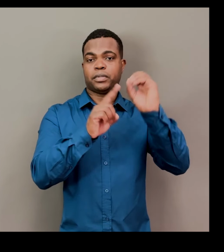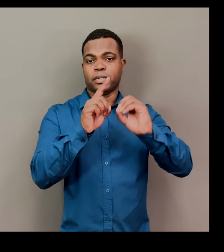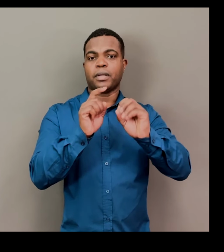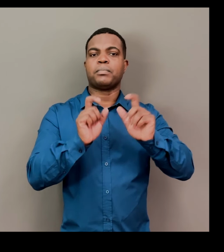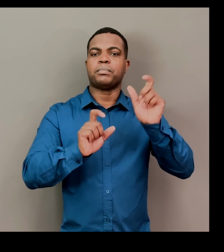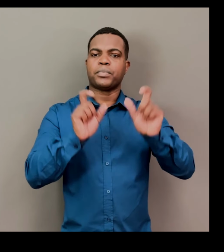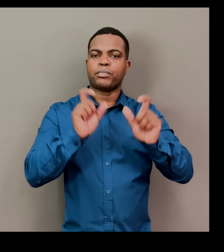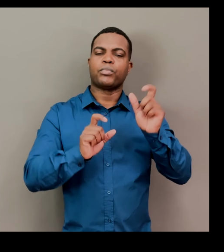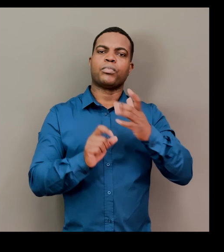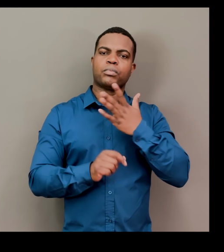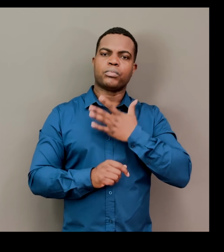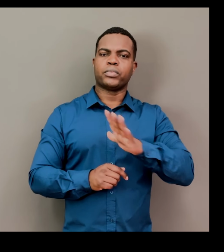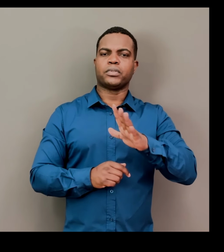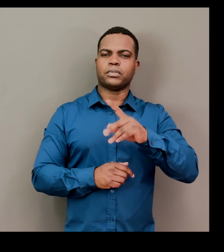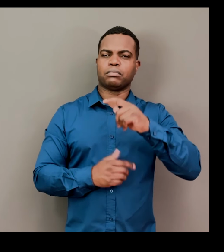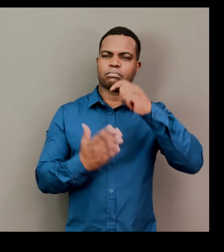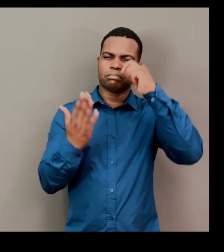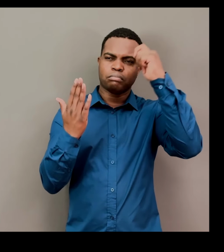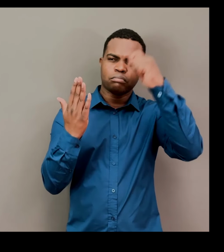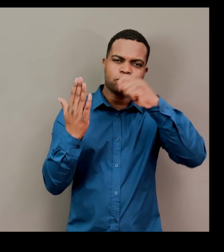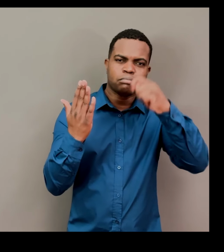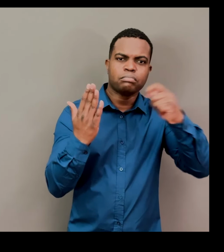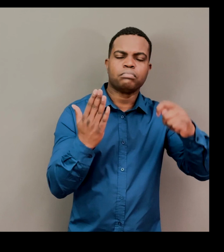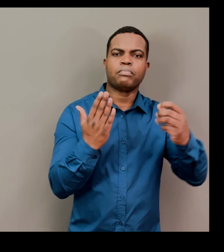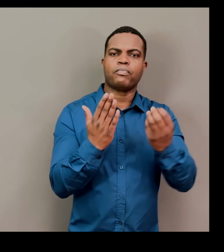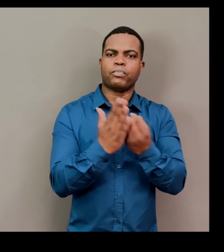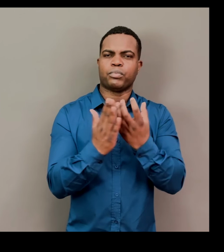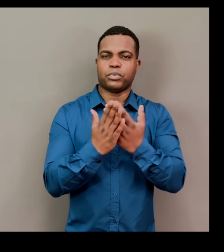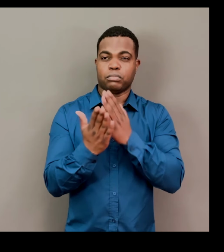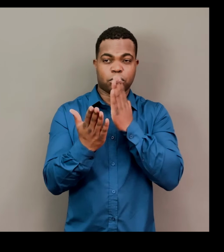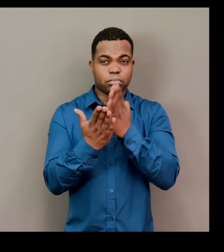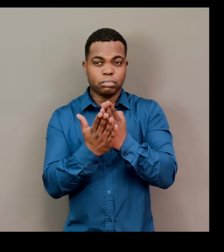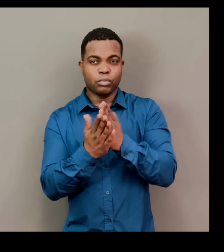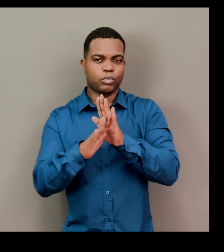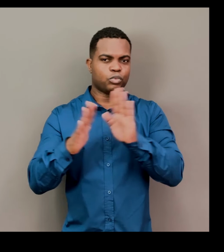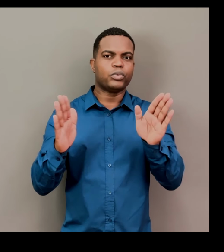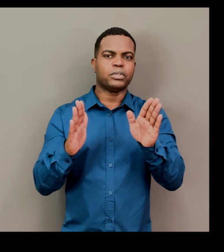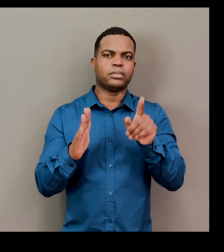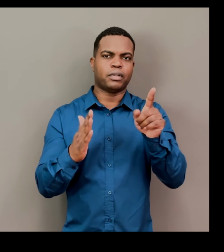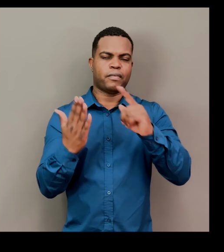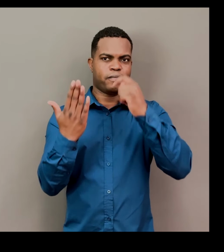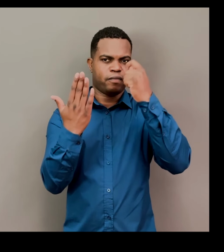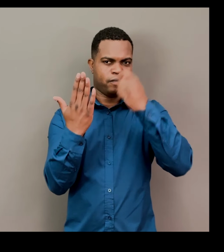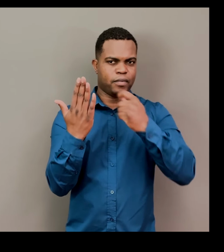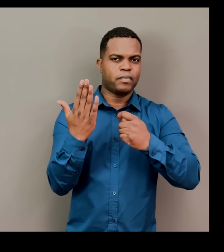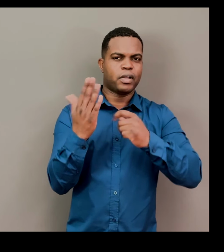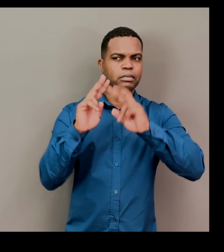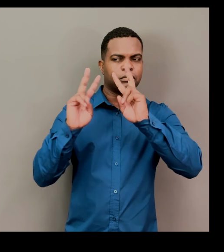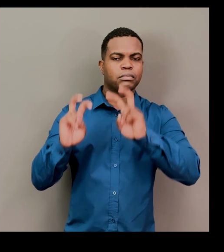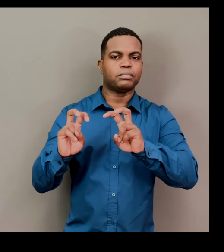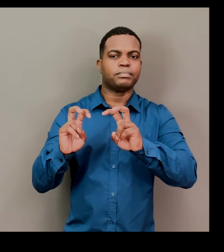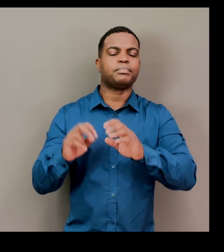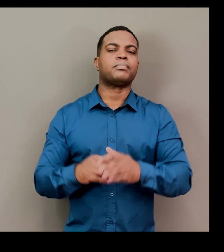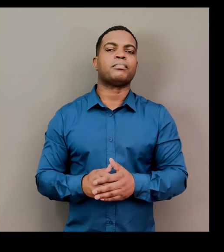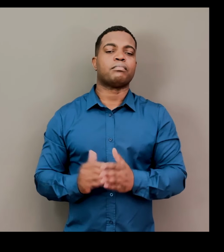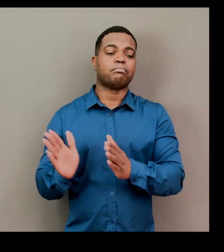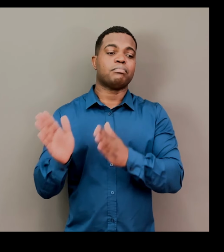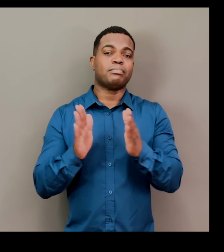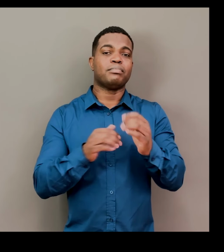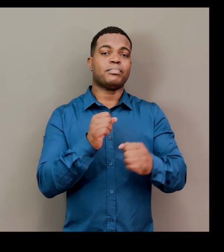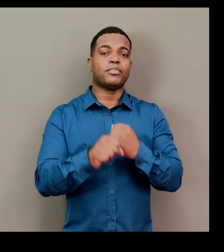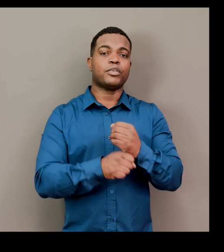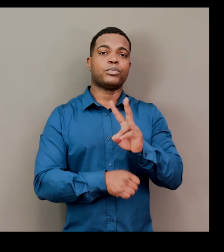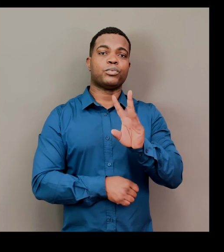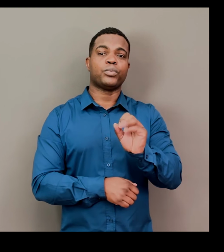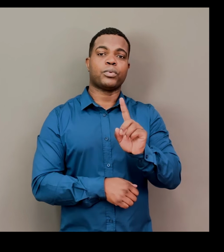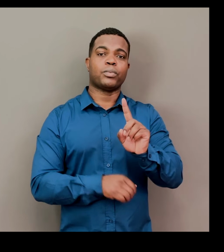23% of people, verified the truthfulness of the information or content. In 2018,